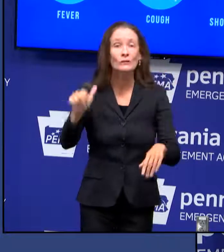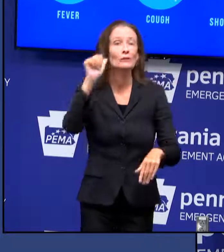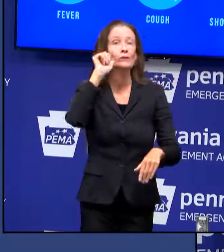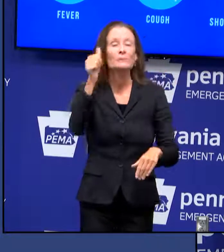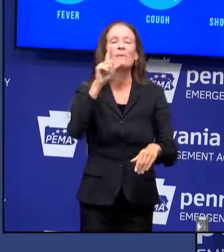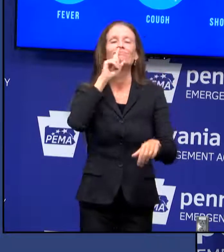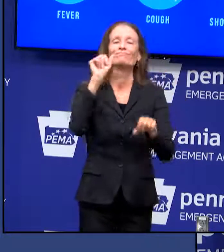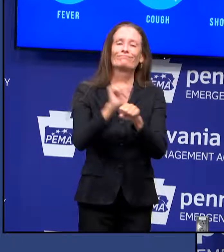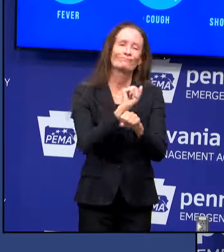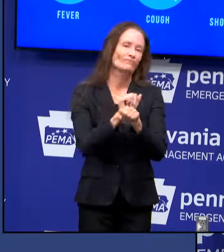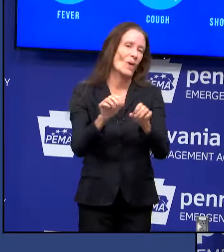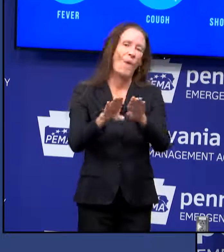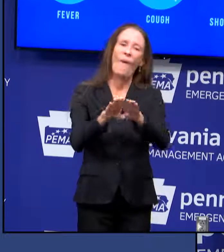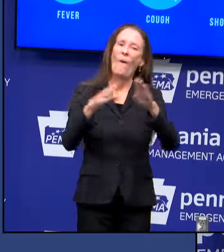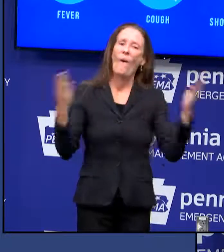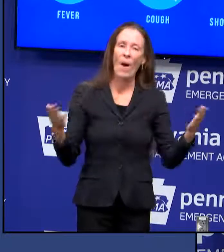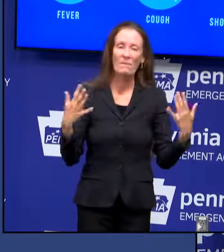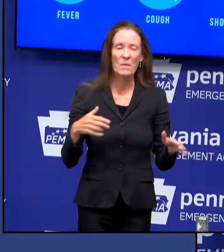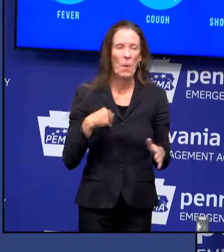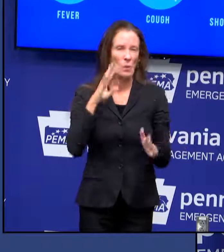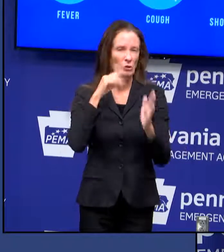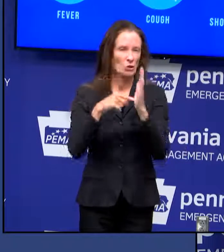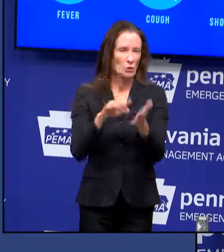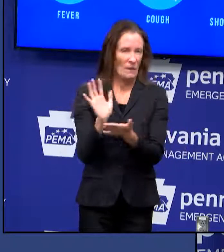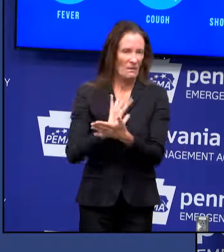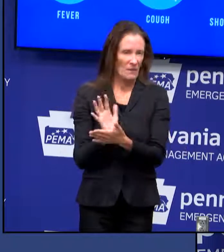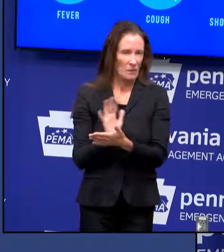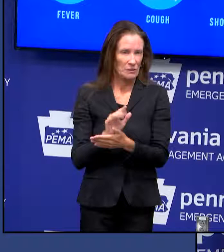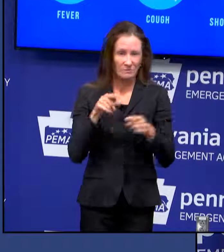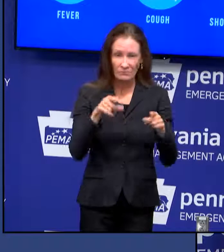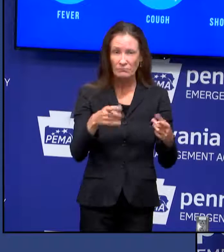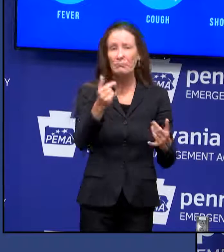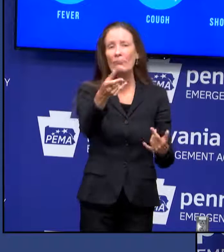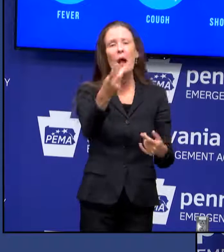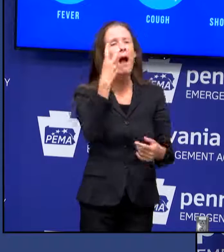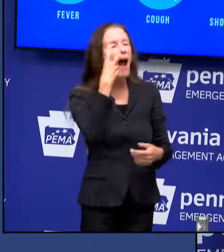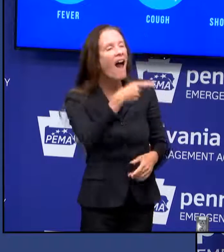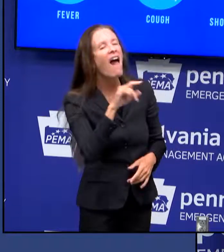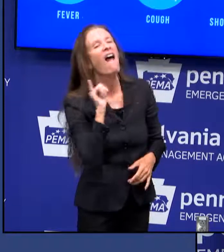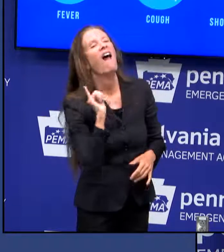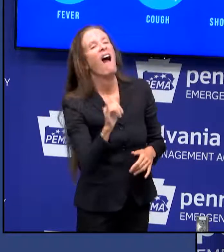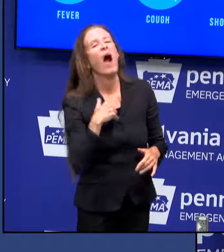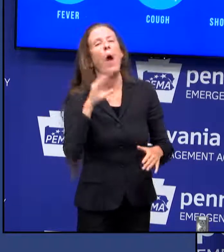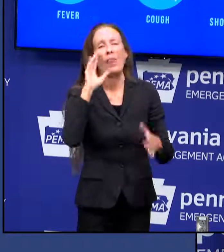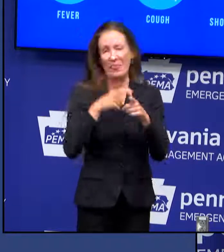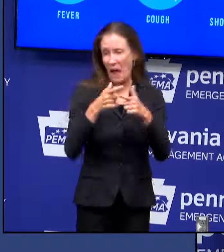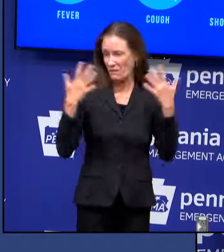bit about after the video of how those individuals who are interested in being tested would enroll for the process.